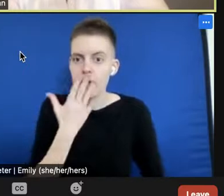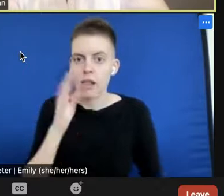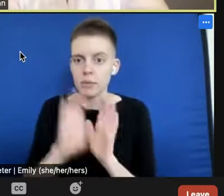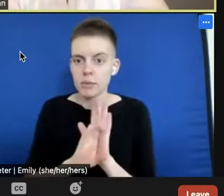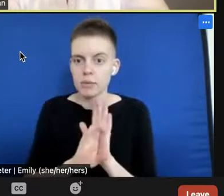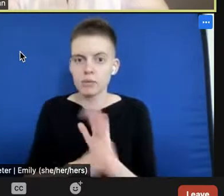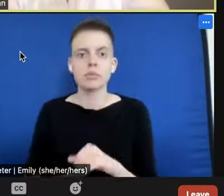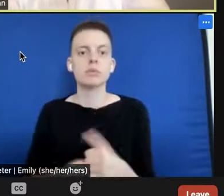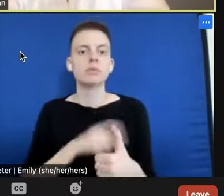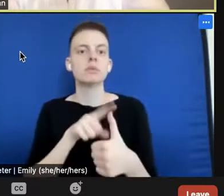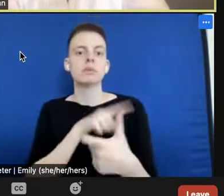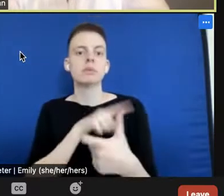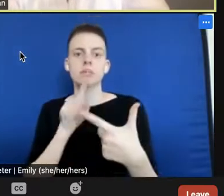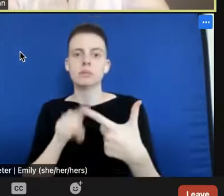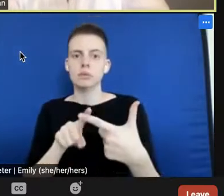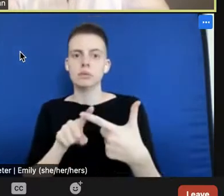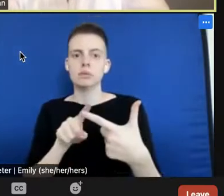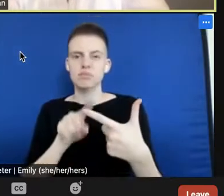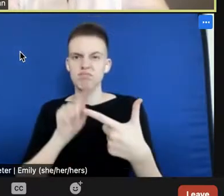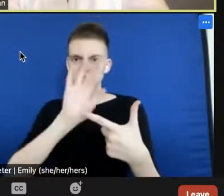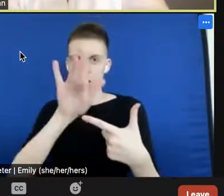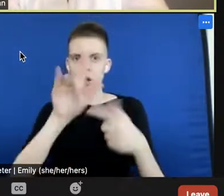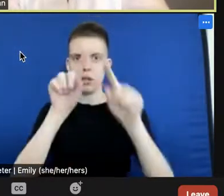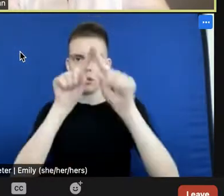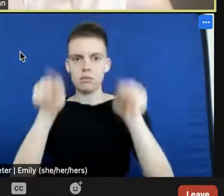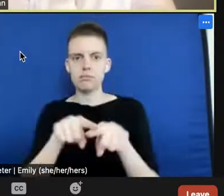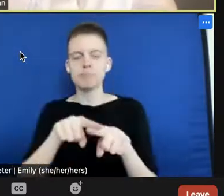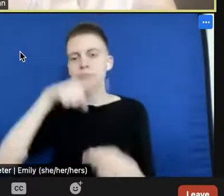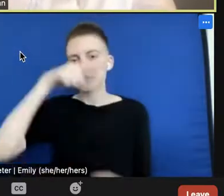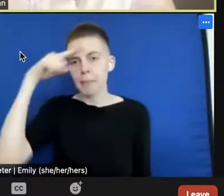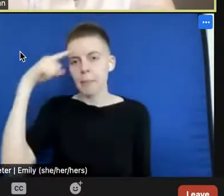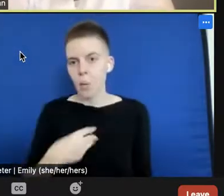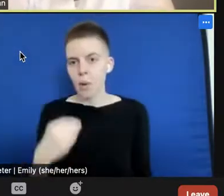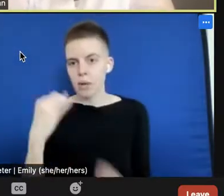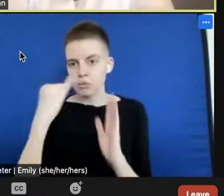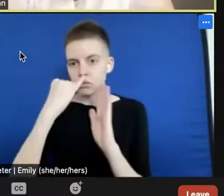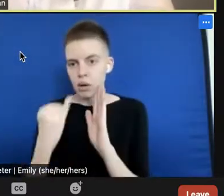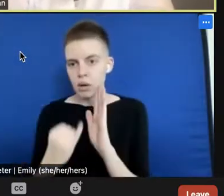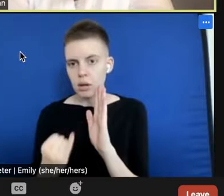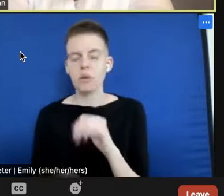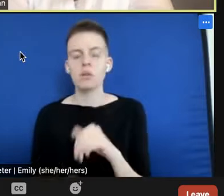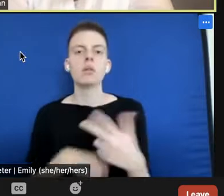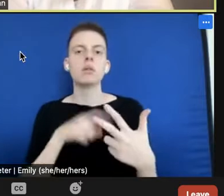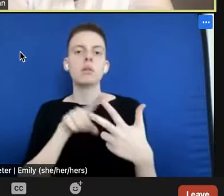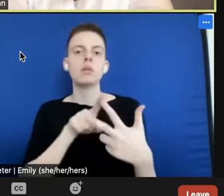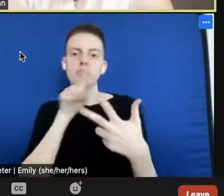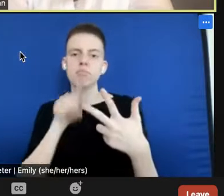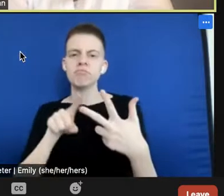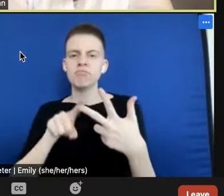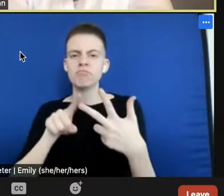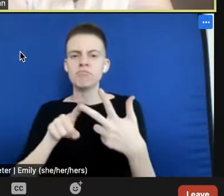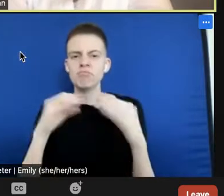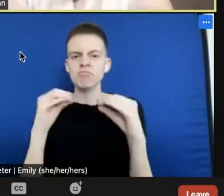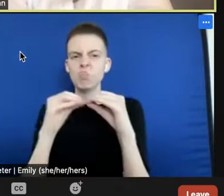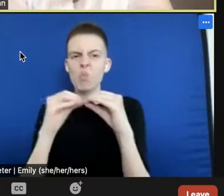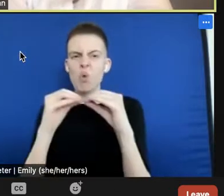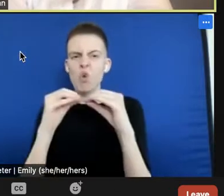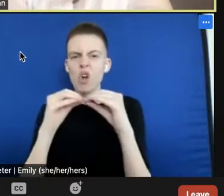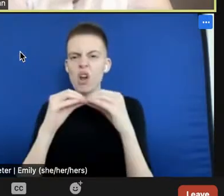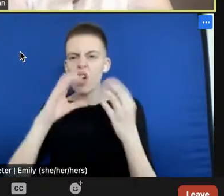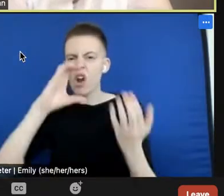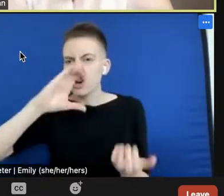In the middle, a black and white drawing. And on the left, you see a cartoon or highly